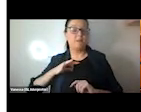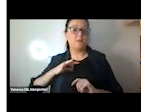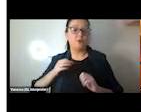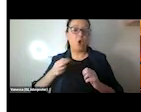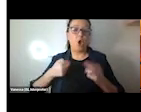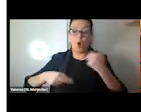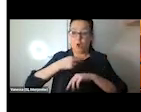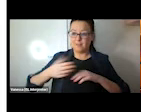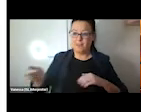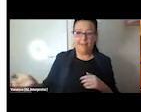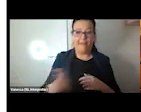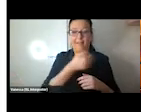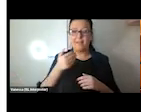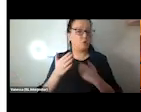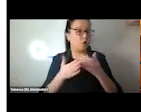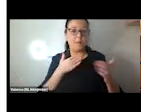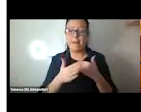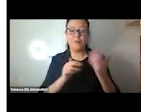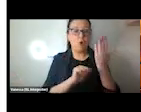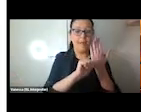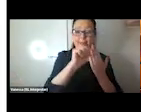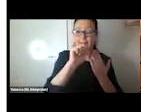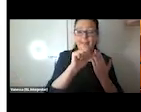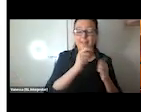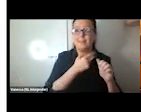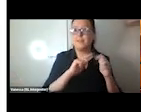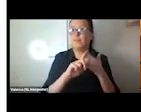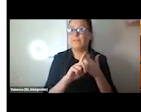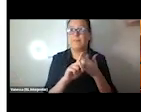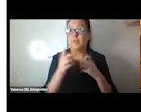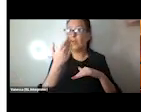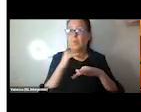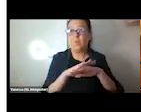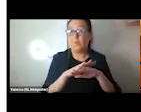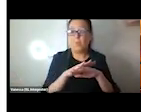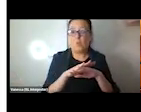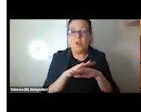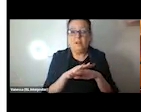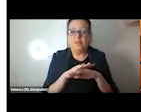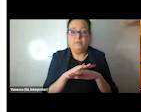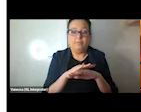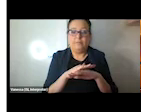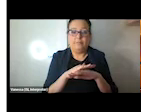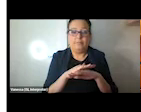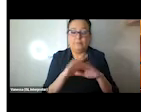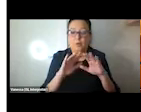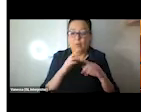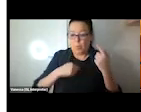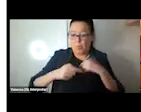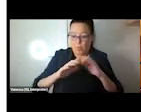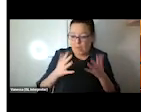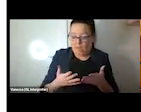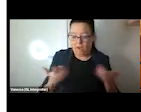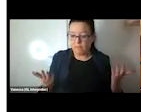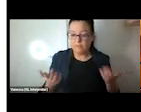regardless of our age, our where we're at, or anything else